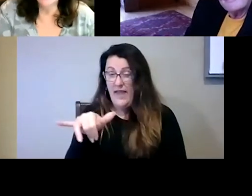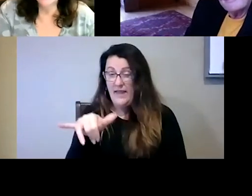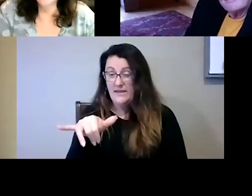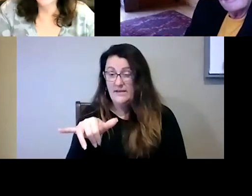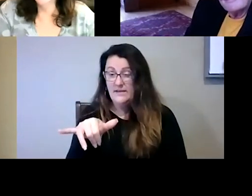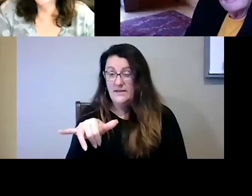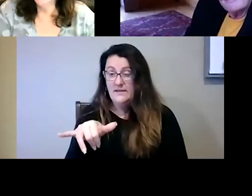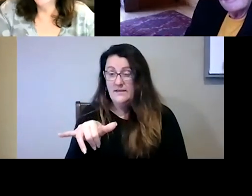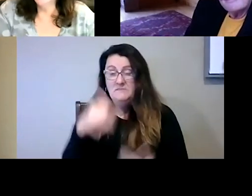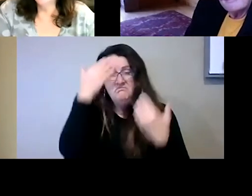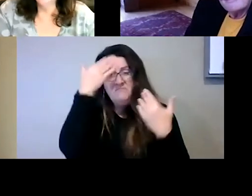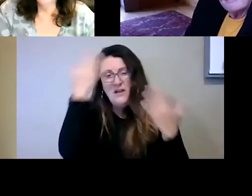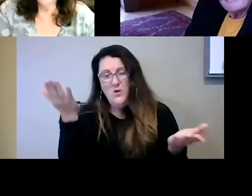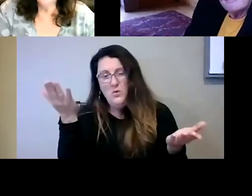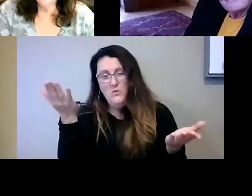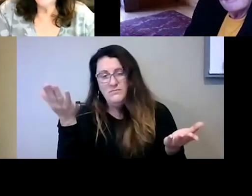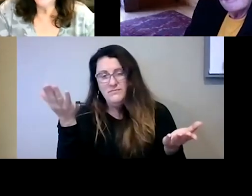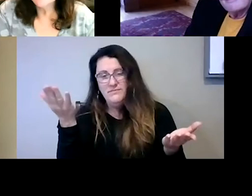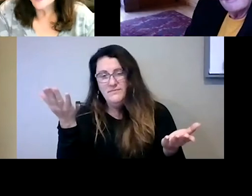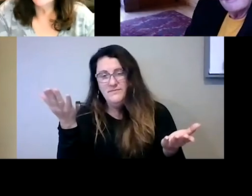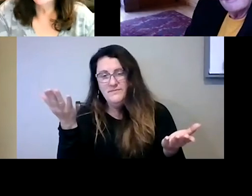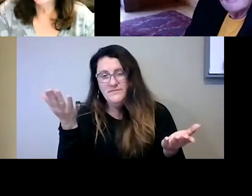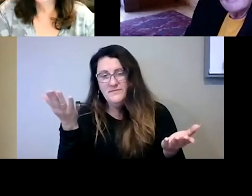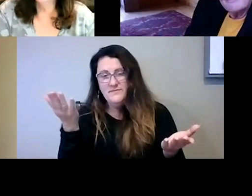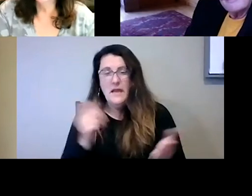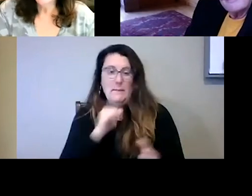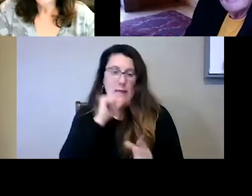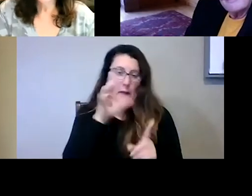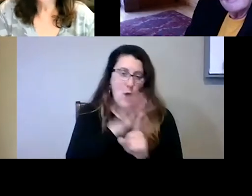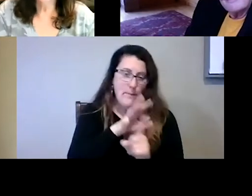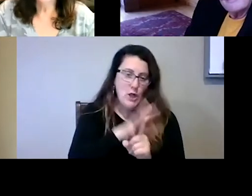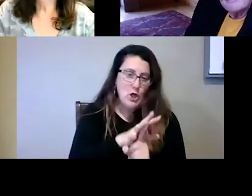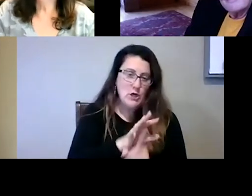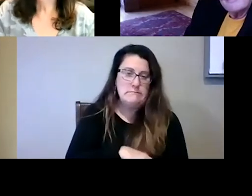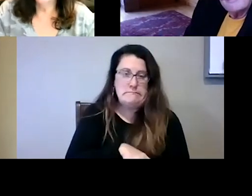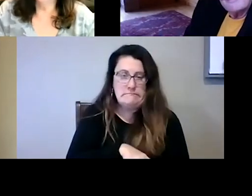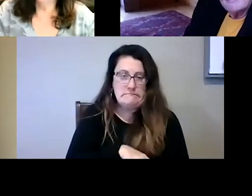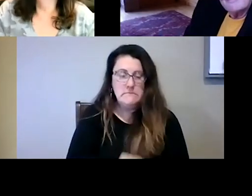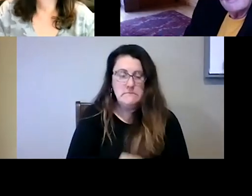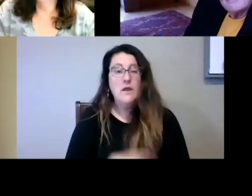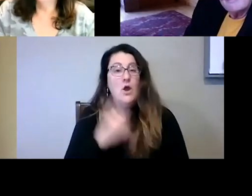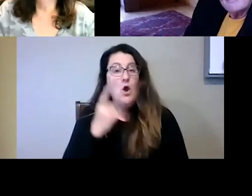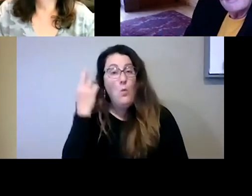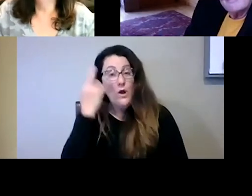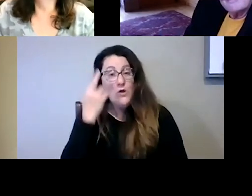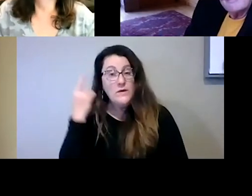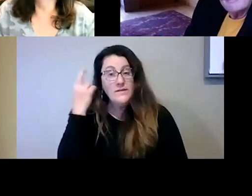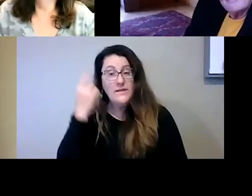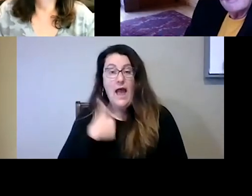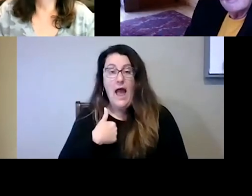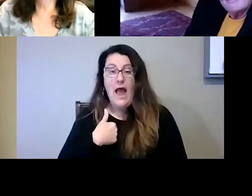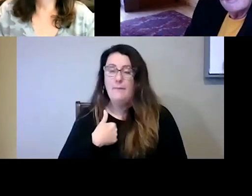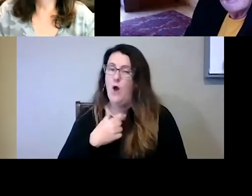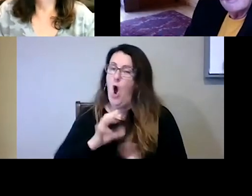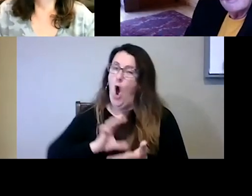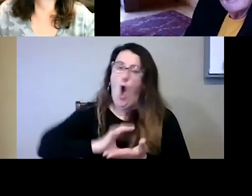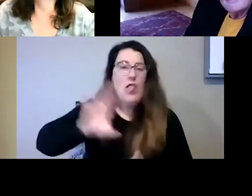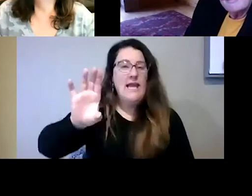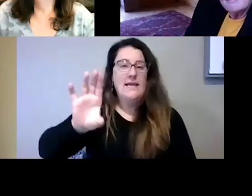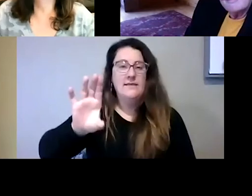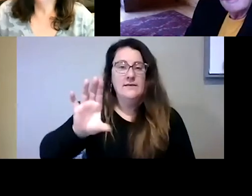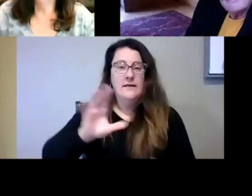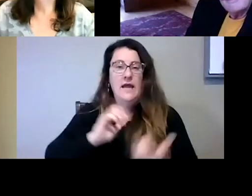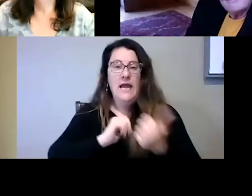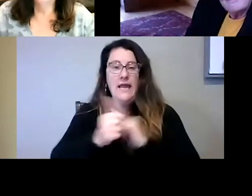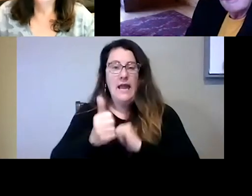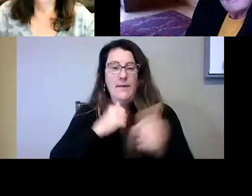don't know if it's going to make me very unpopular, but one of the reasons why I'm all in to campaigns